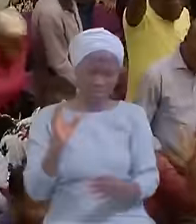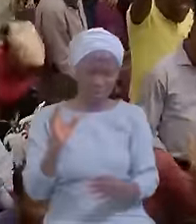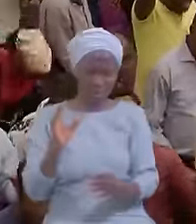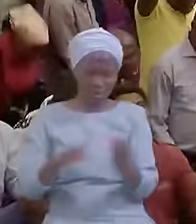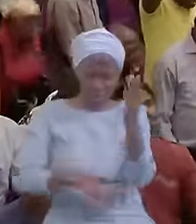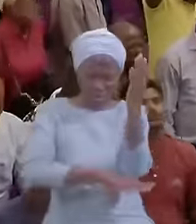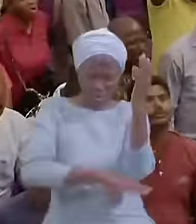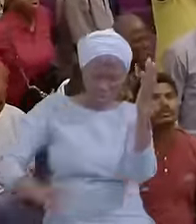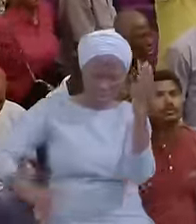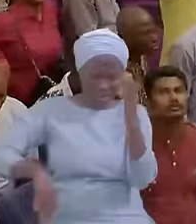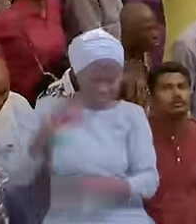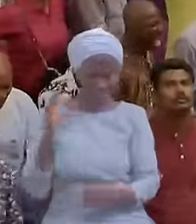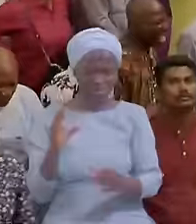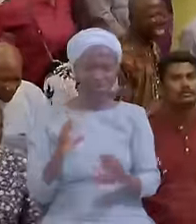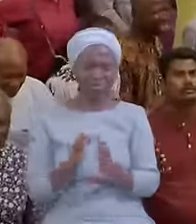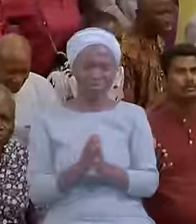Root it out.